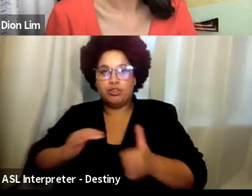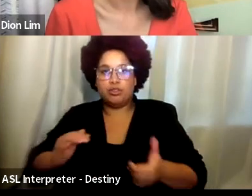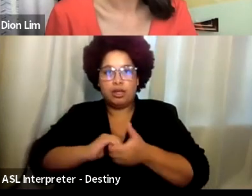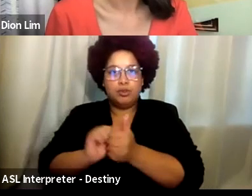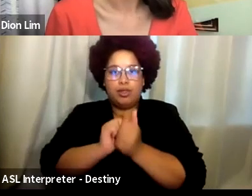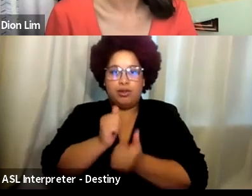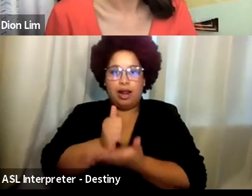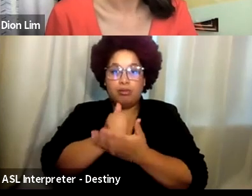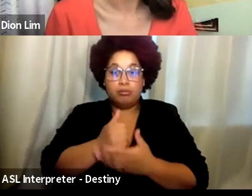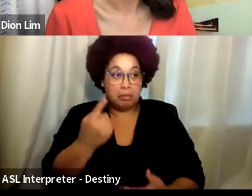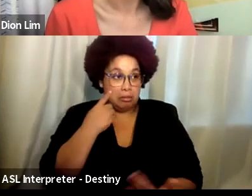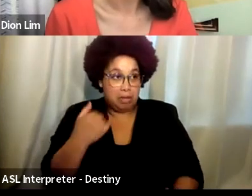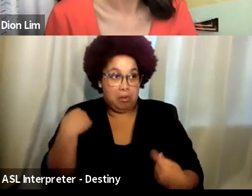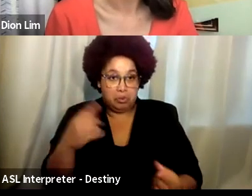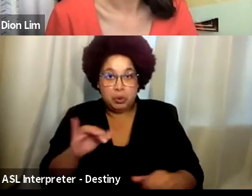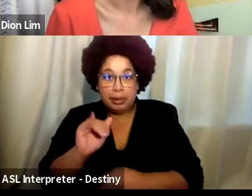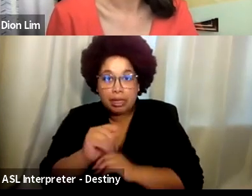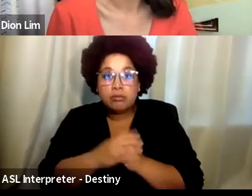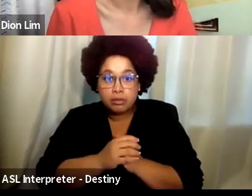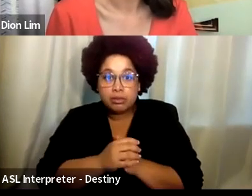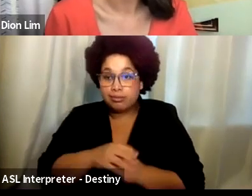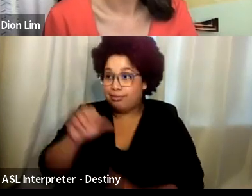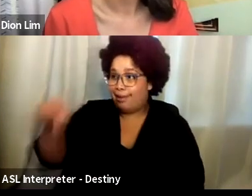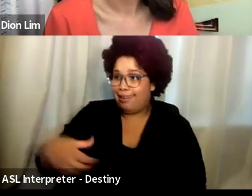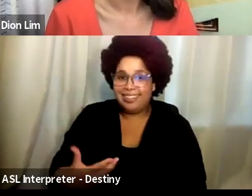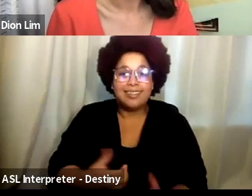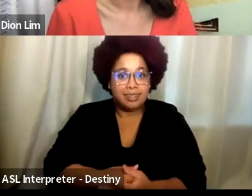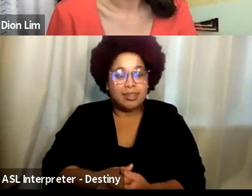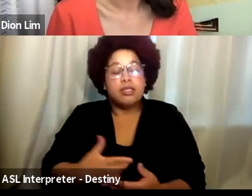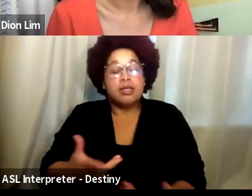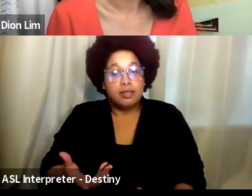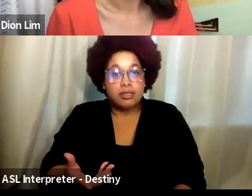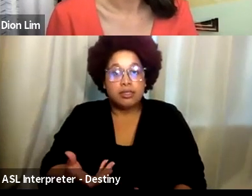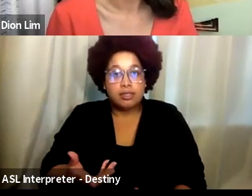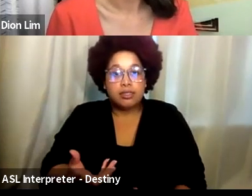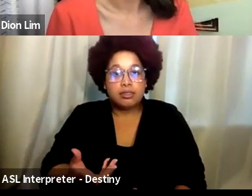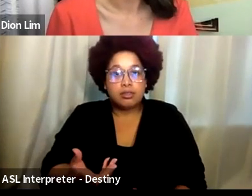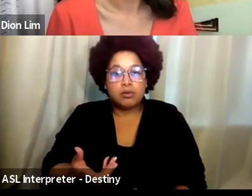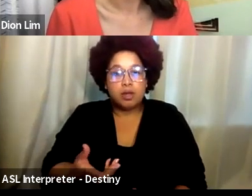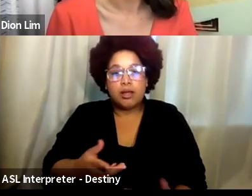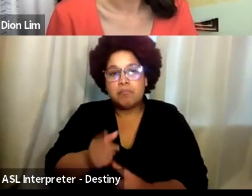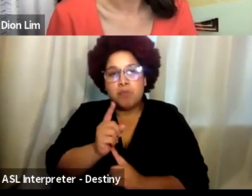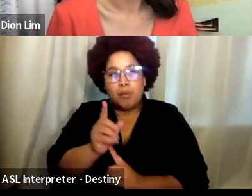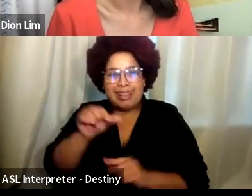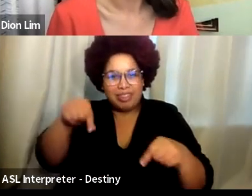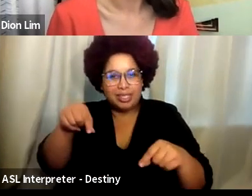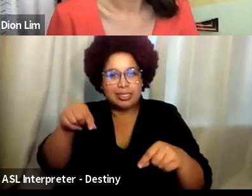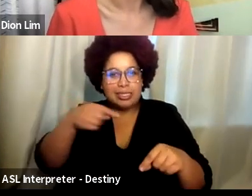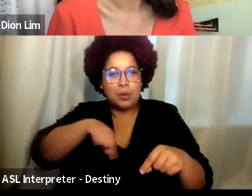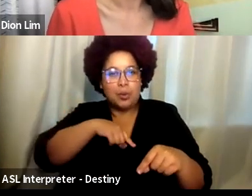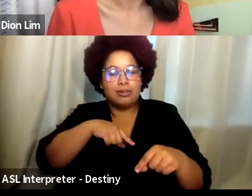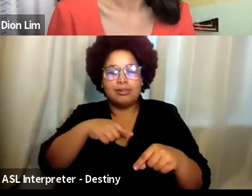I think we've been doing it. I think that, you know, we've all been like, even moments like this, when we get to, you